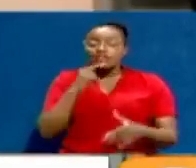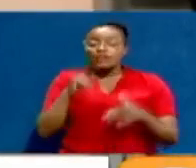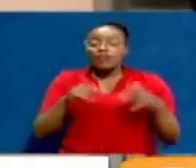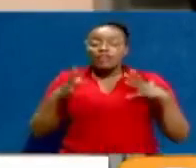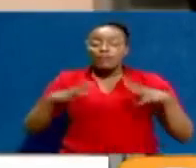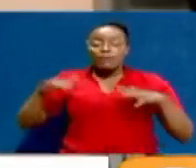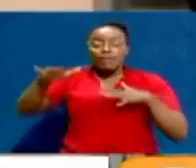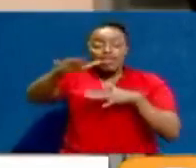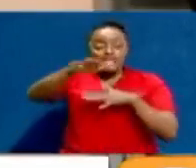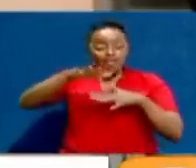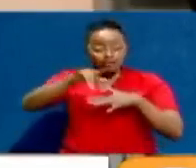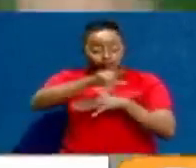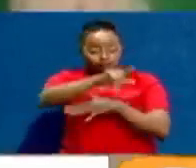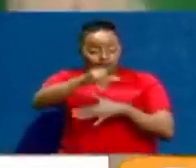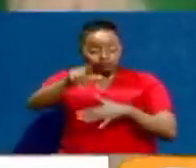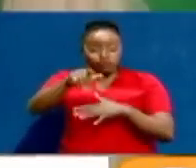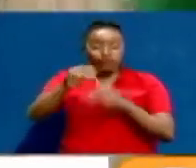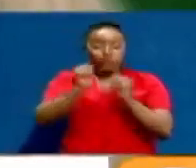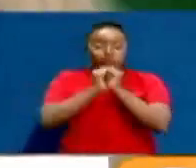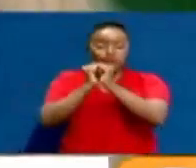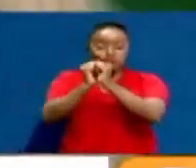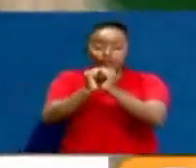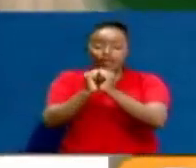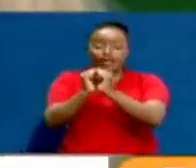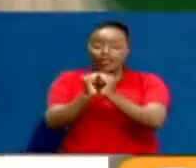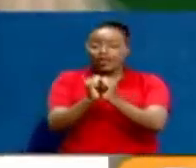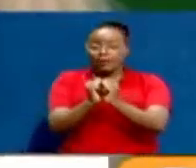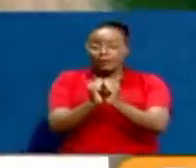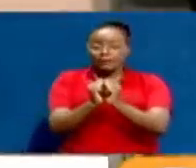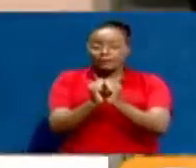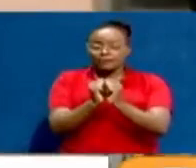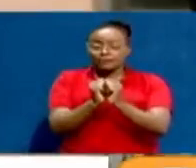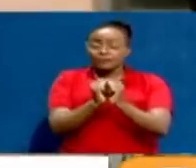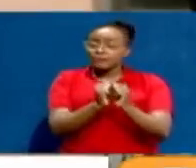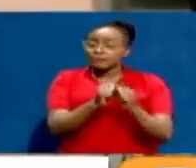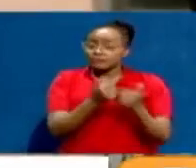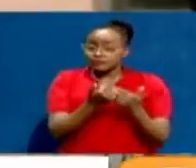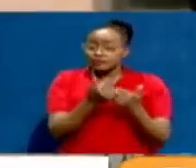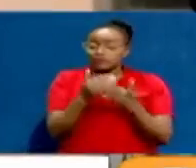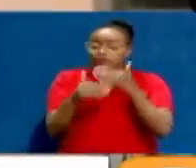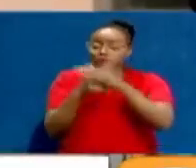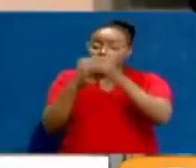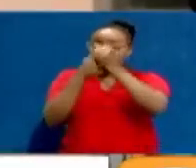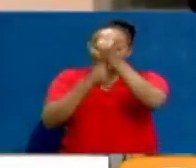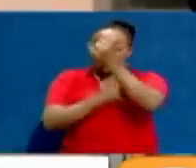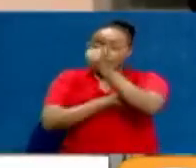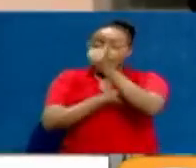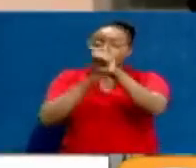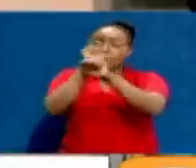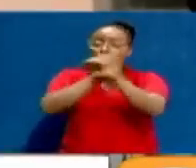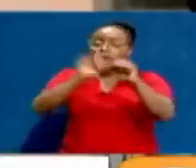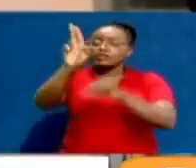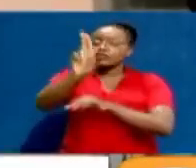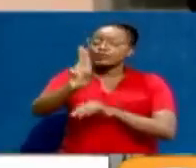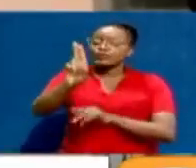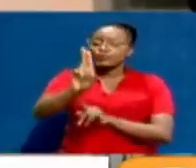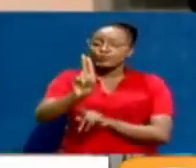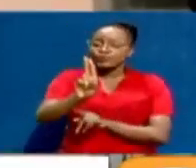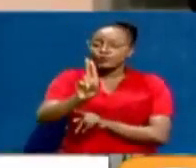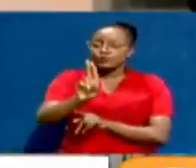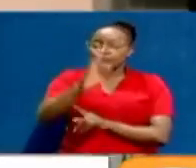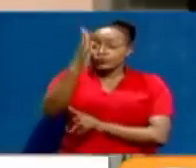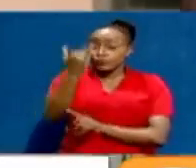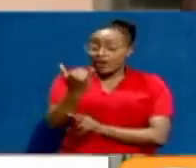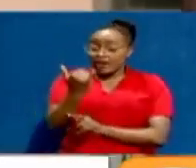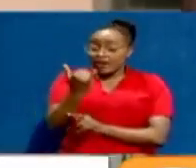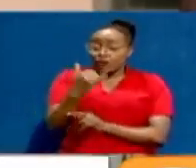eneo hili wako pamoja, wako wanamuunga mkono rais kwa